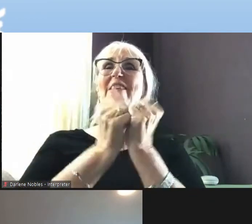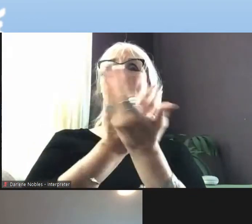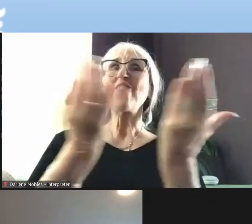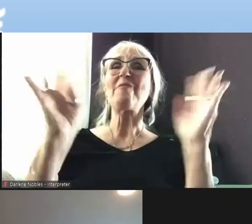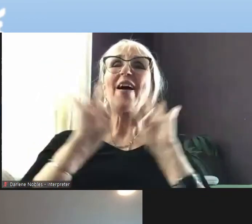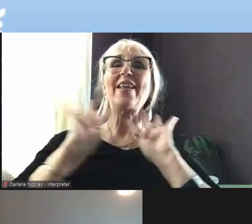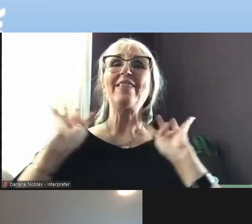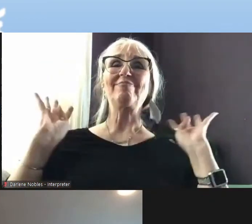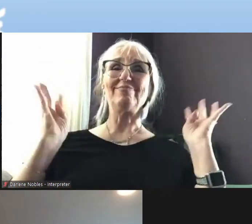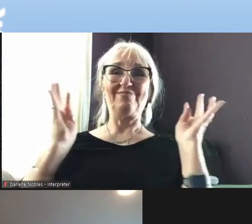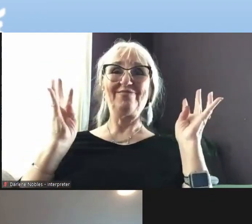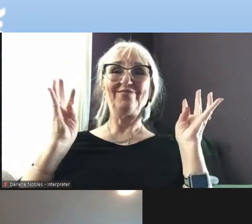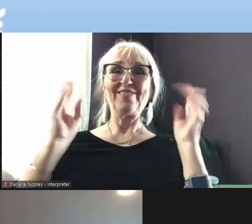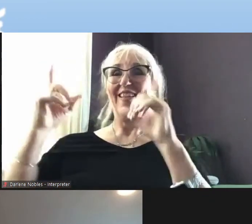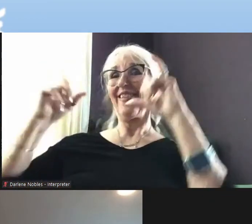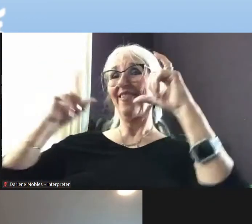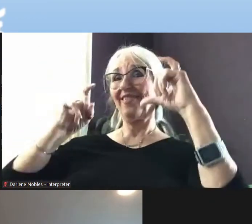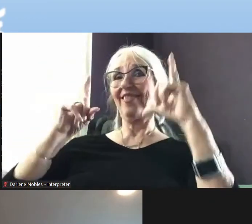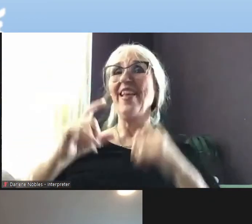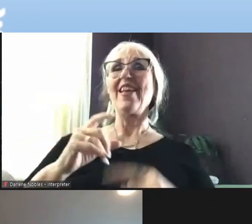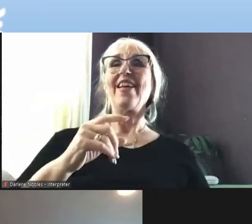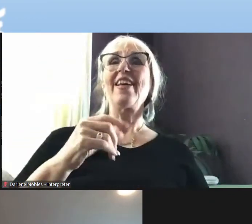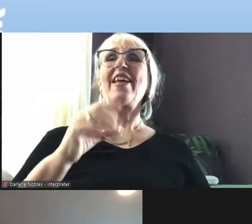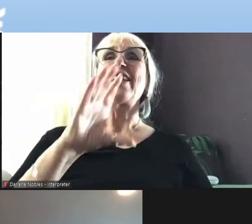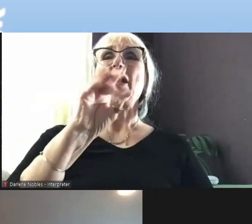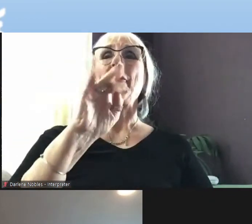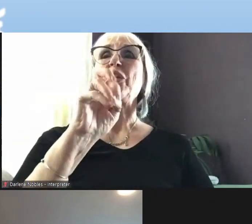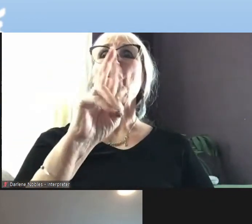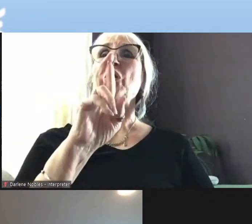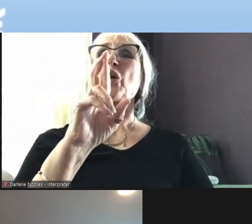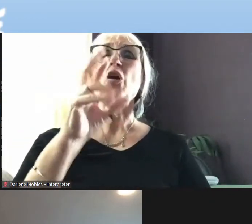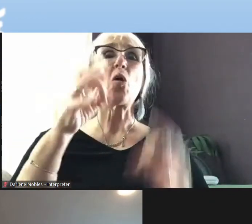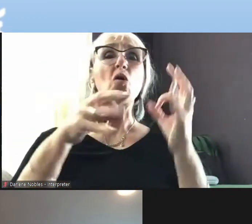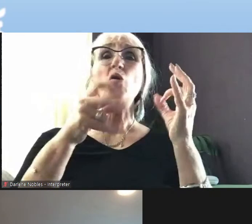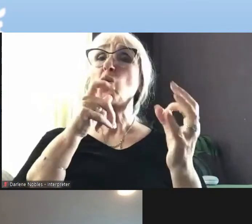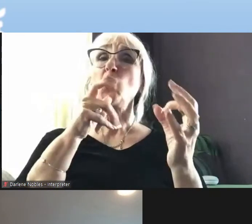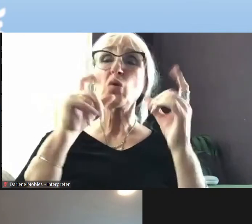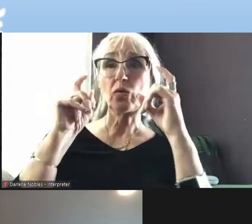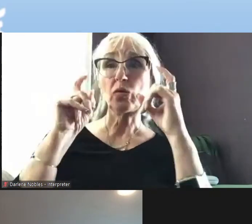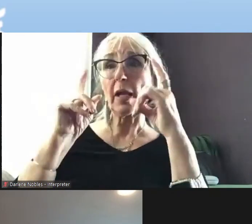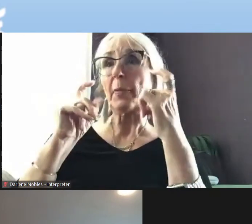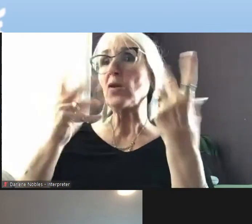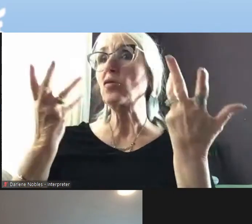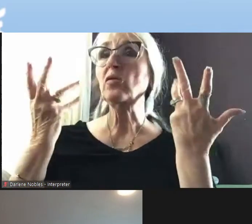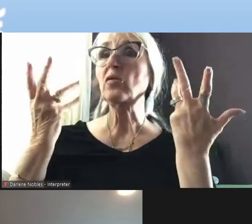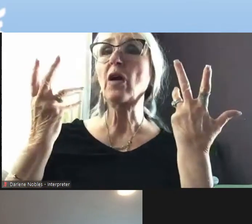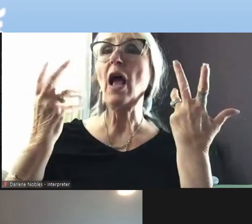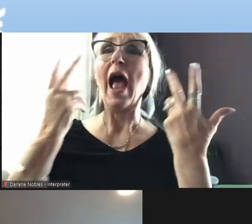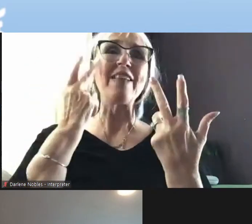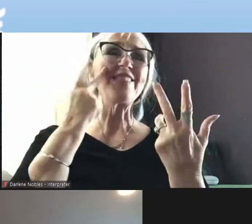and as well as the members. And I think, who's going to take the picture? I saw there was a camera back there.